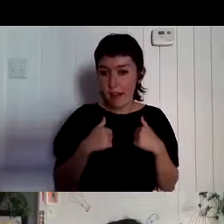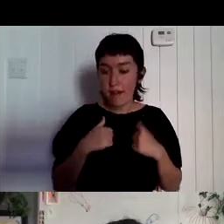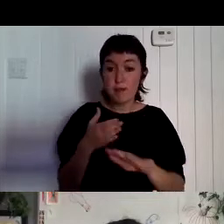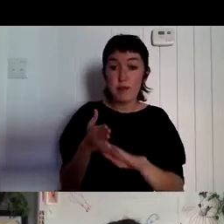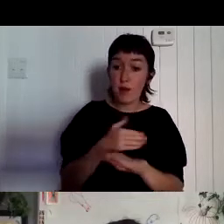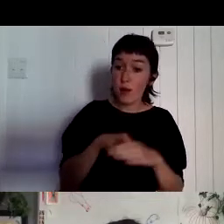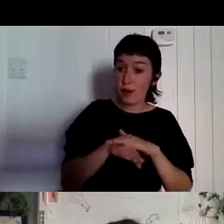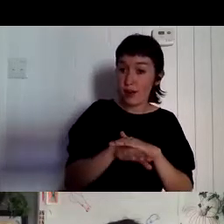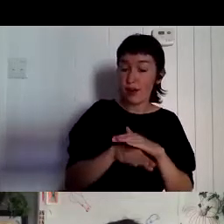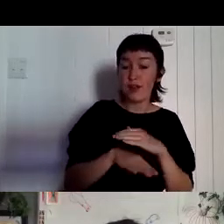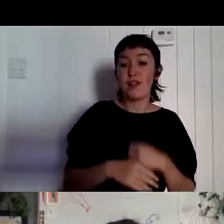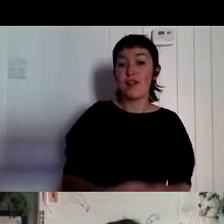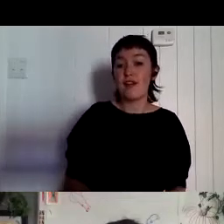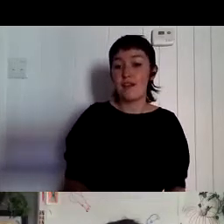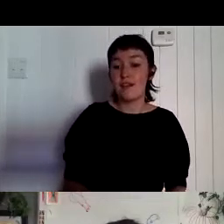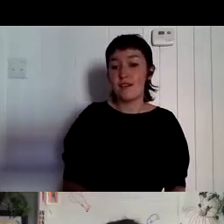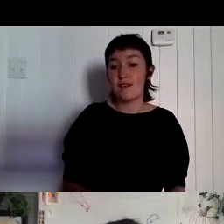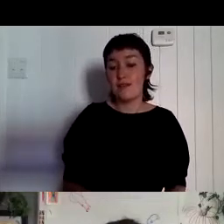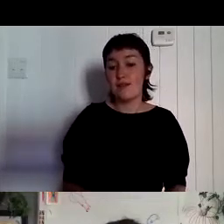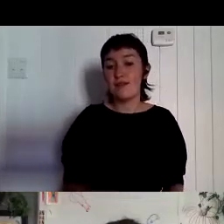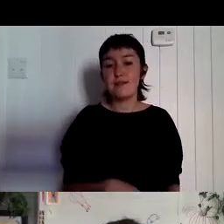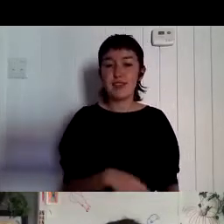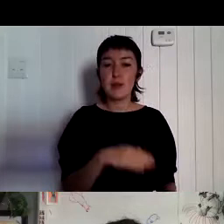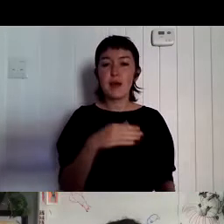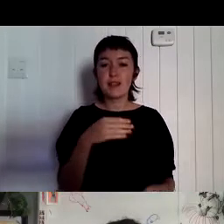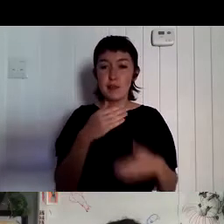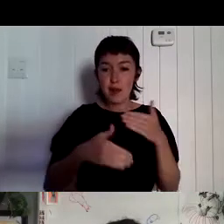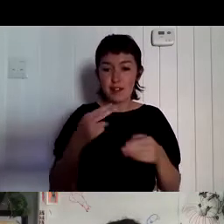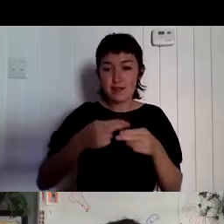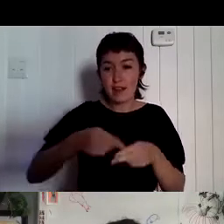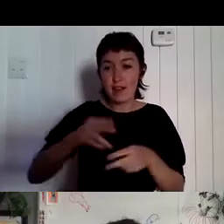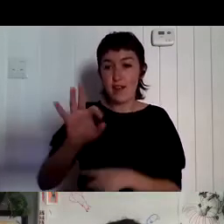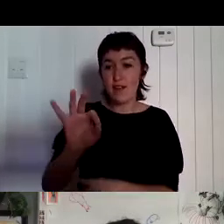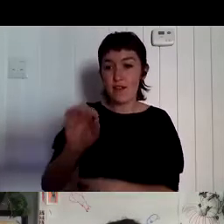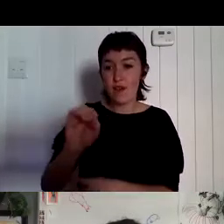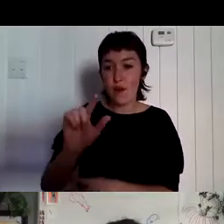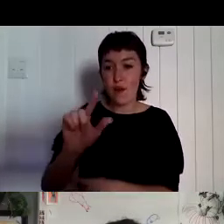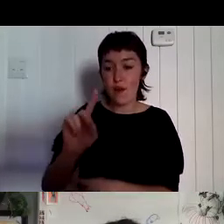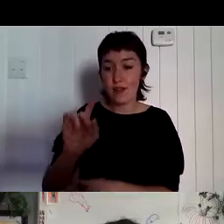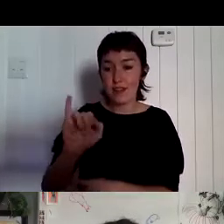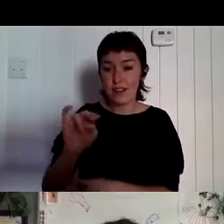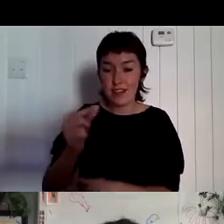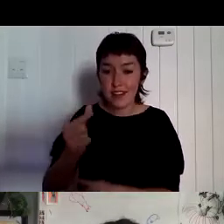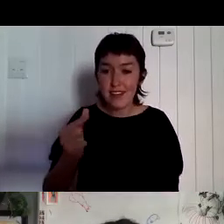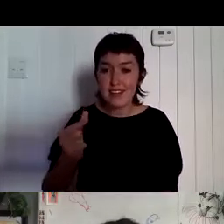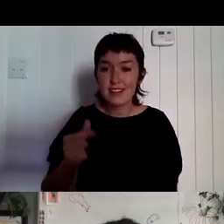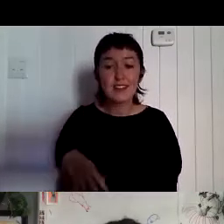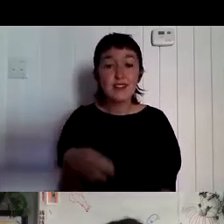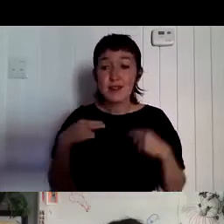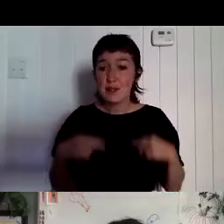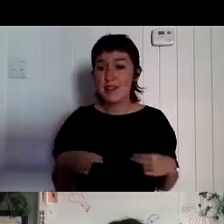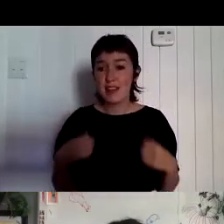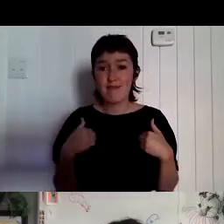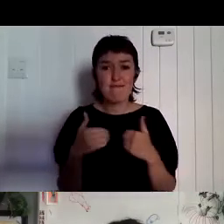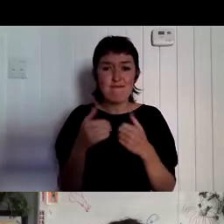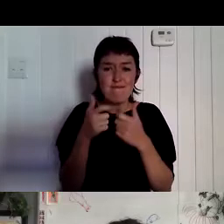There's this process of folding of the outside of the brain, because humans have really, really big brains. There's a lot of brain